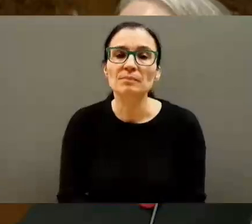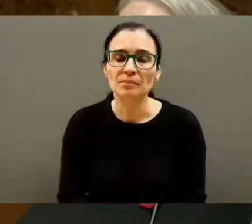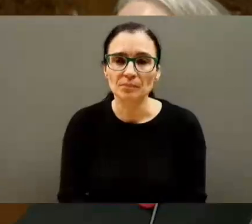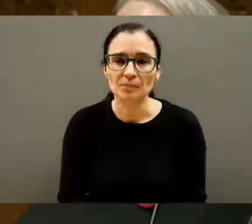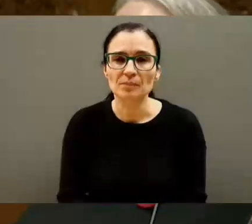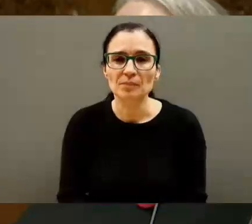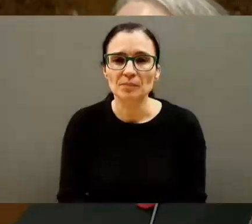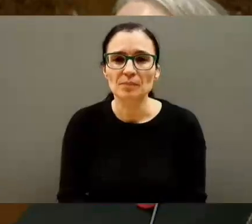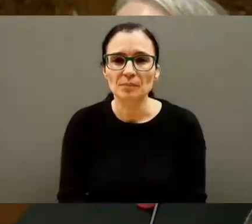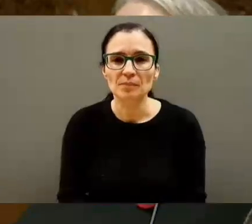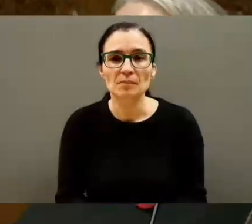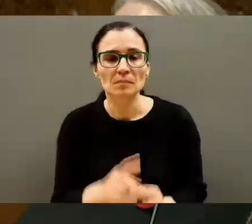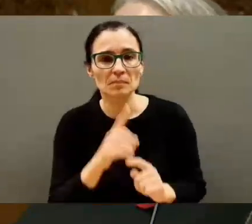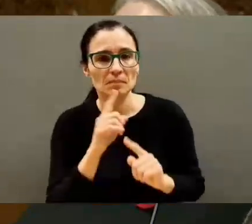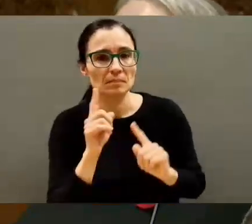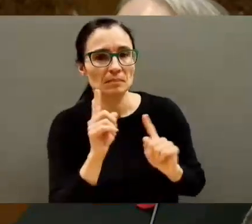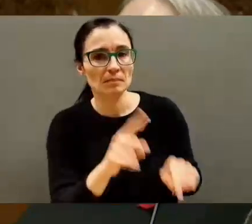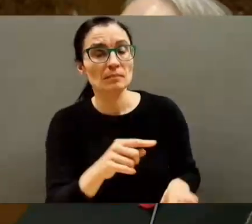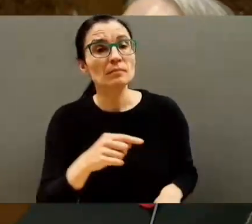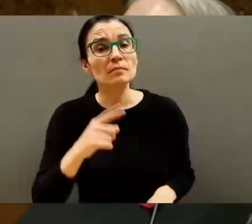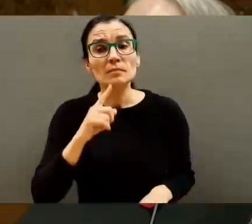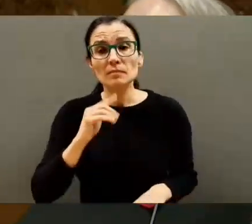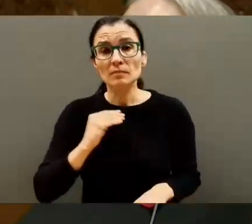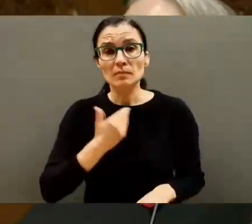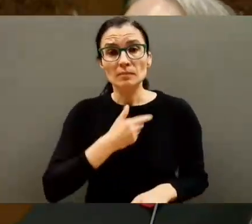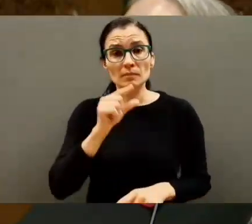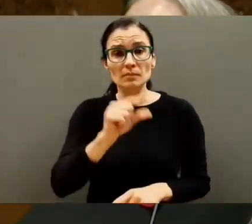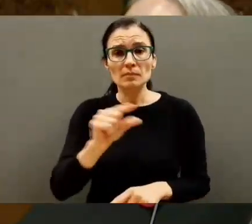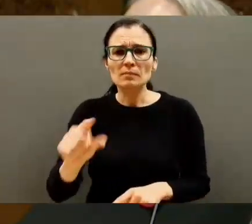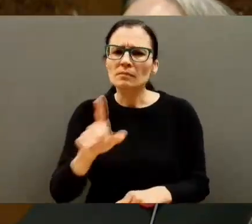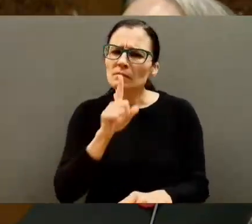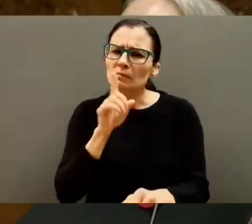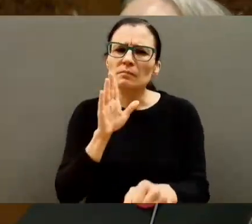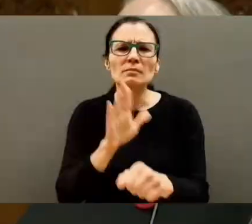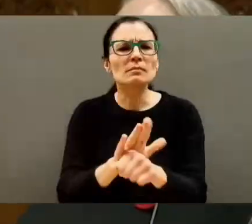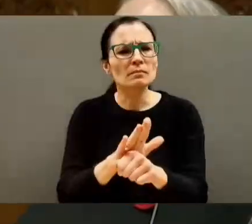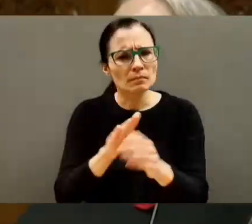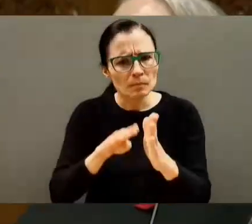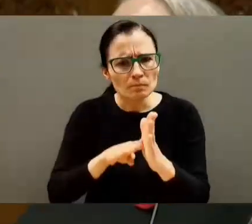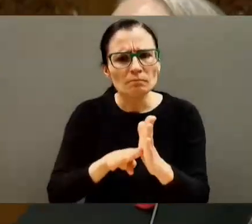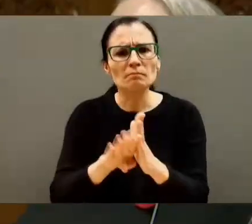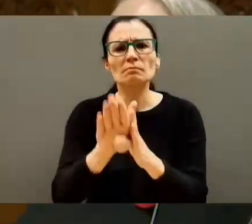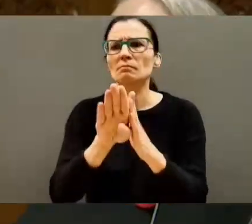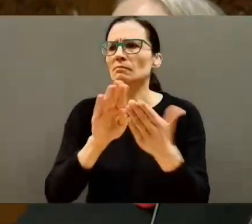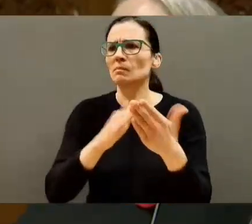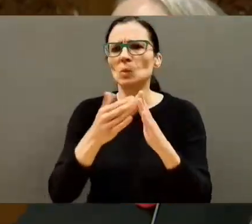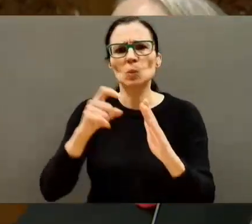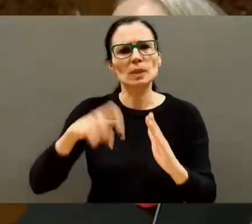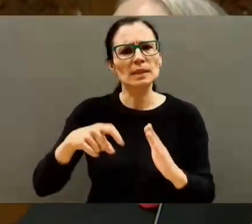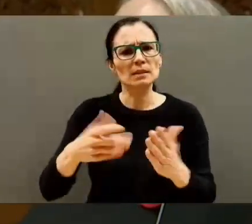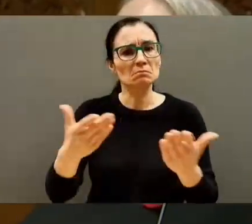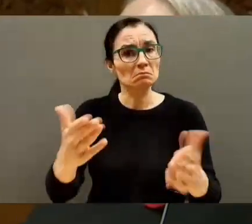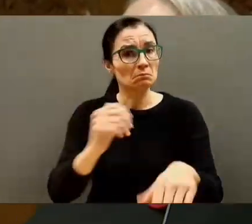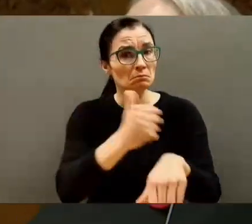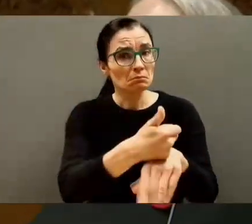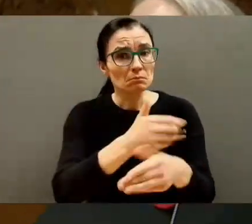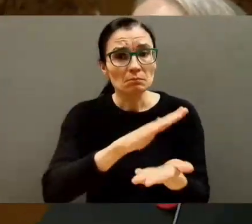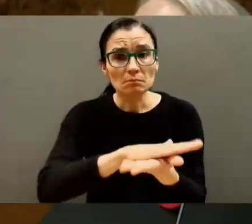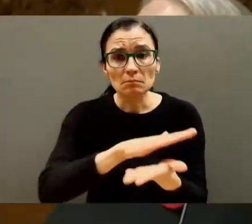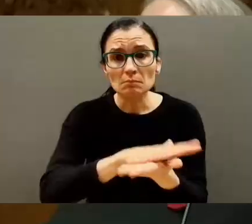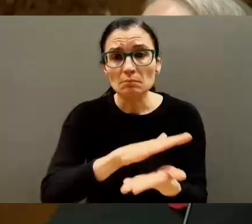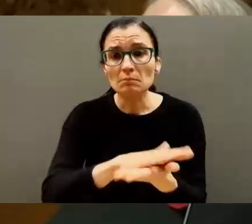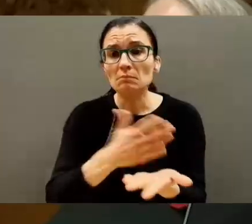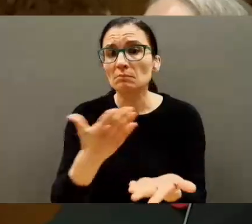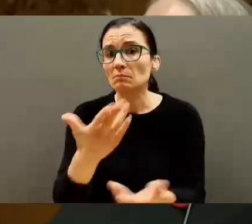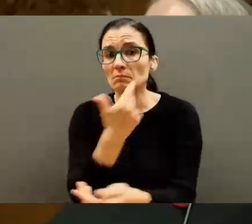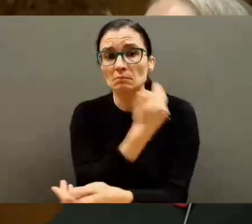things that our communities need, schools that our students need to attend, hospitals that provide critical services to